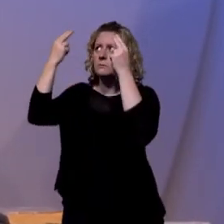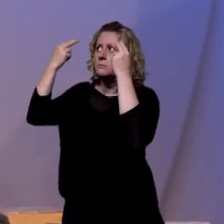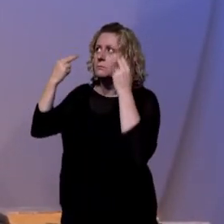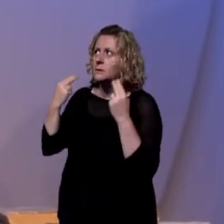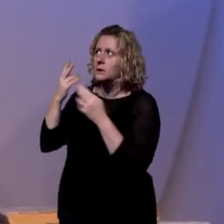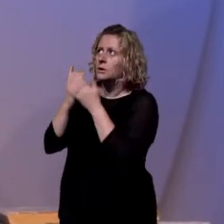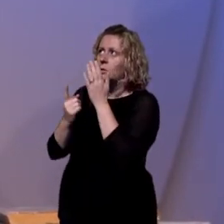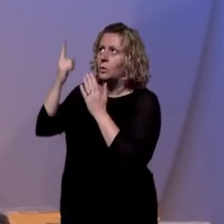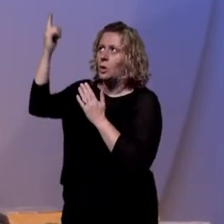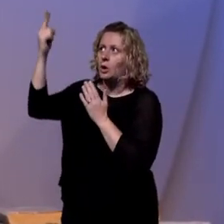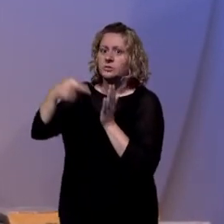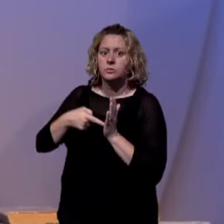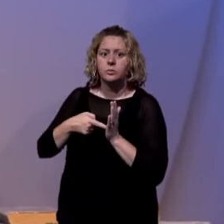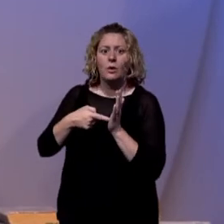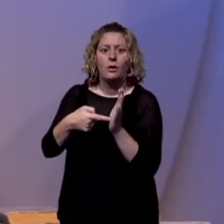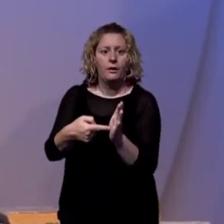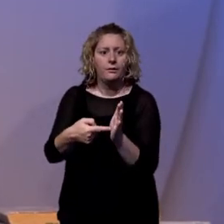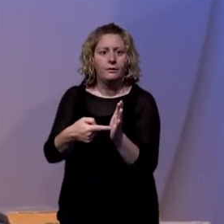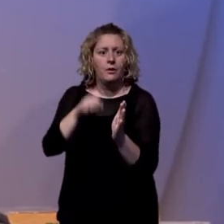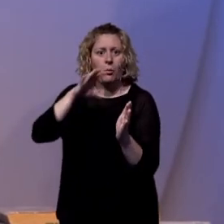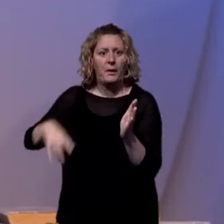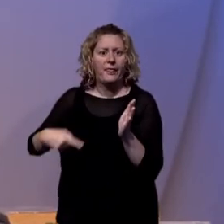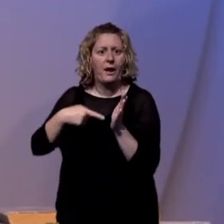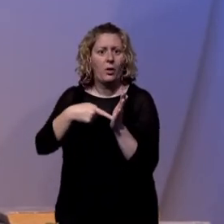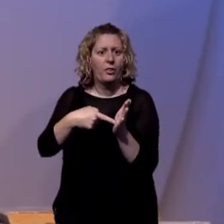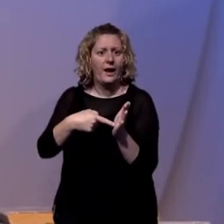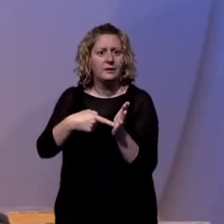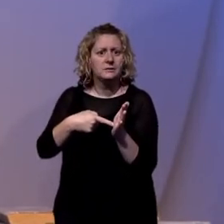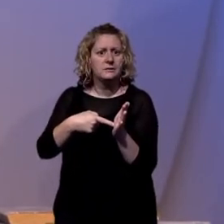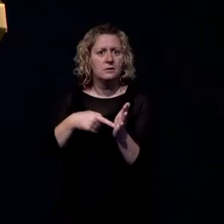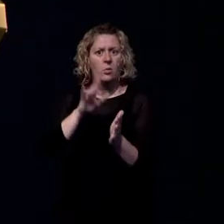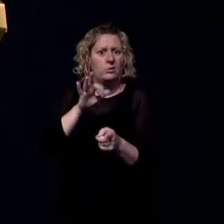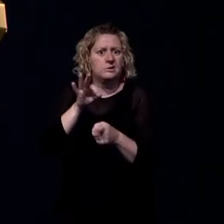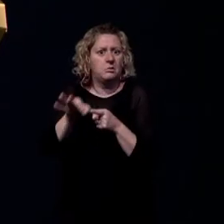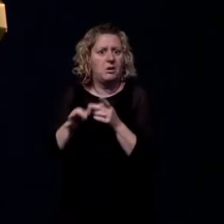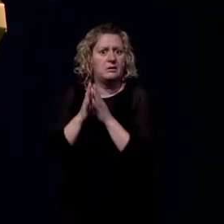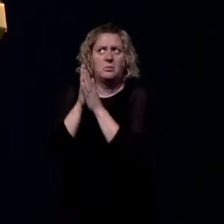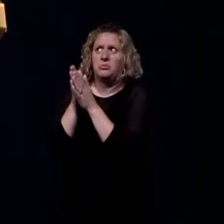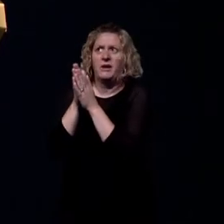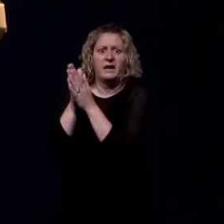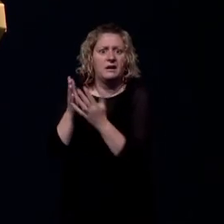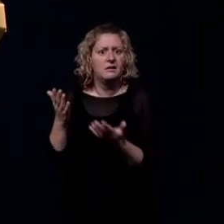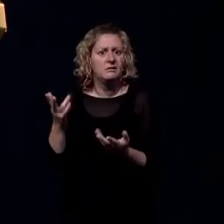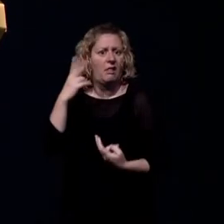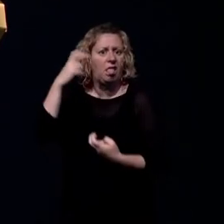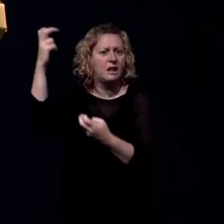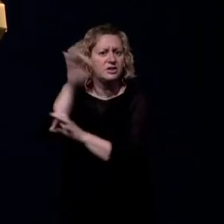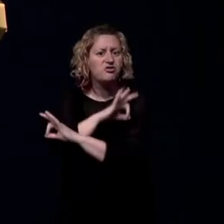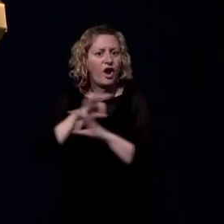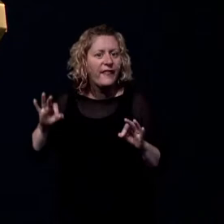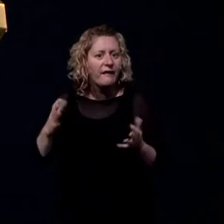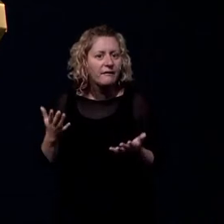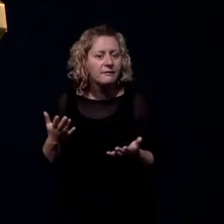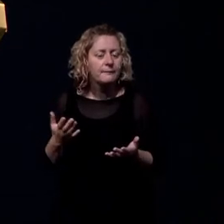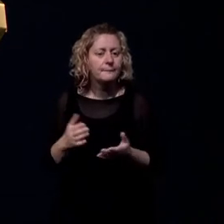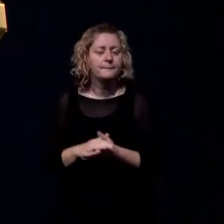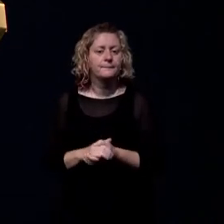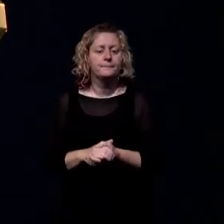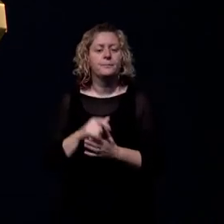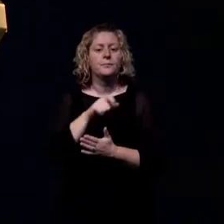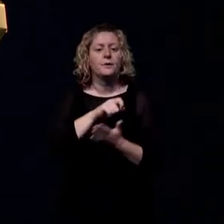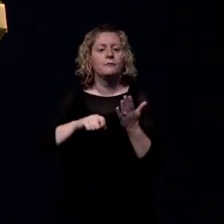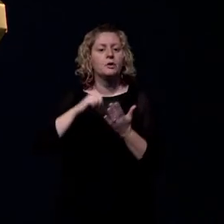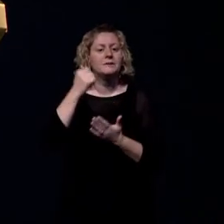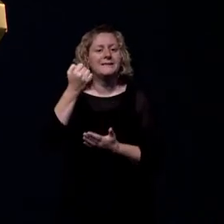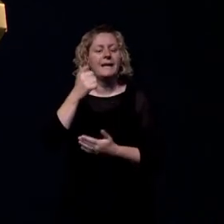obey God's word, there's no point praying. His ears will be stopped. Have a look at verse 10. You see, verse 10 and